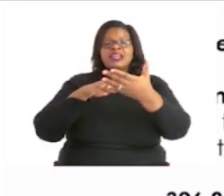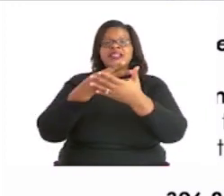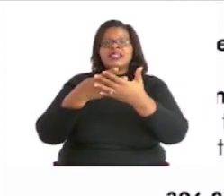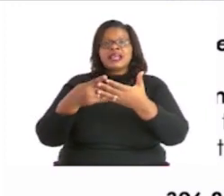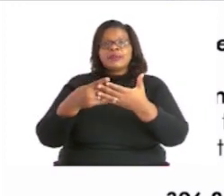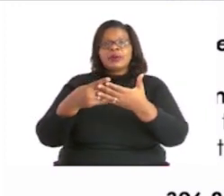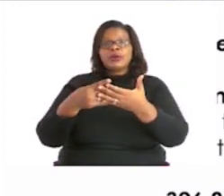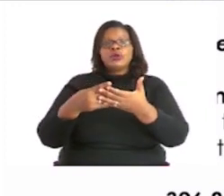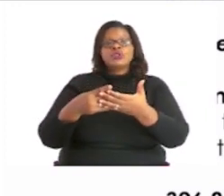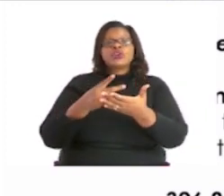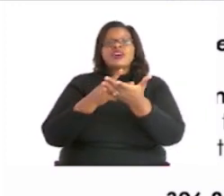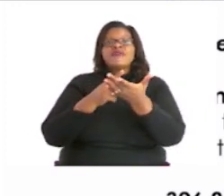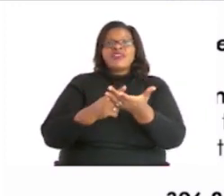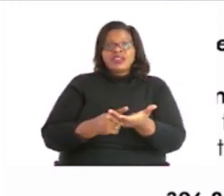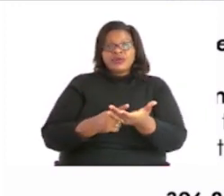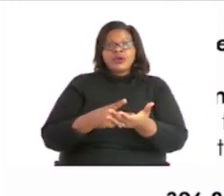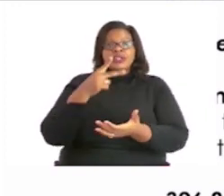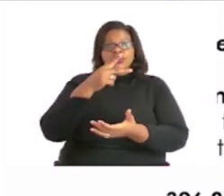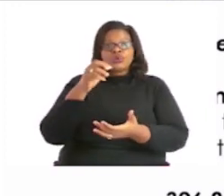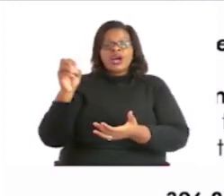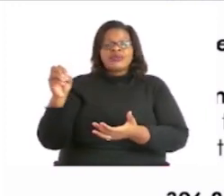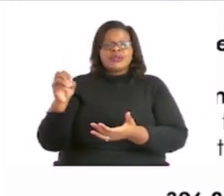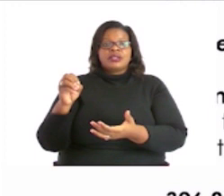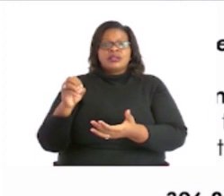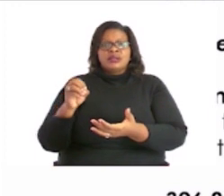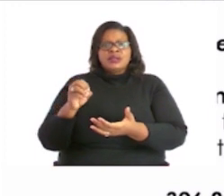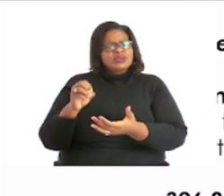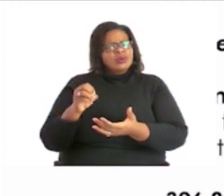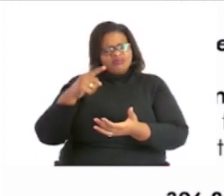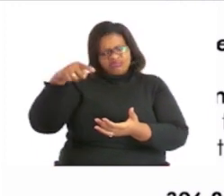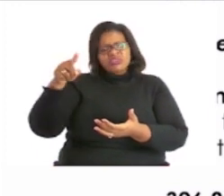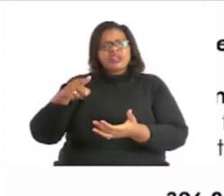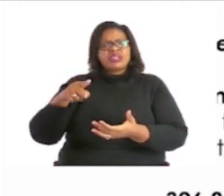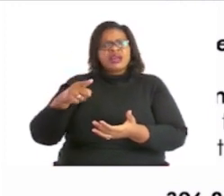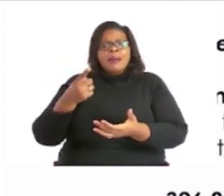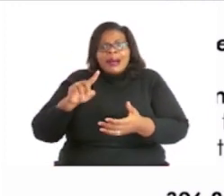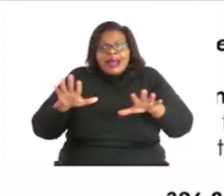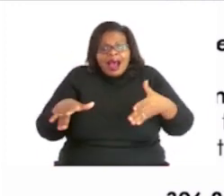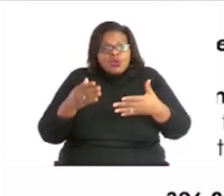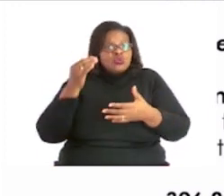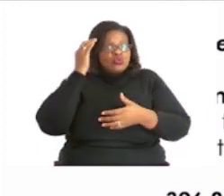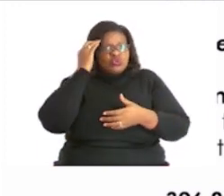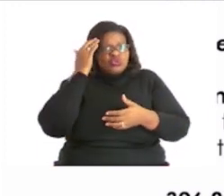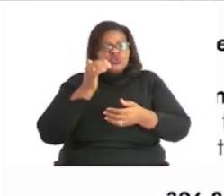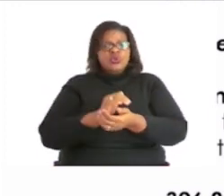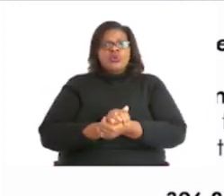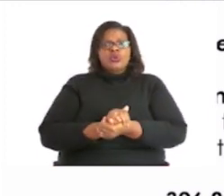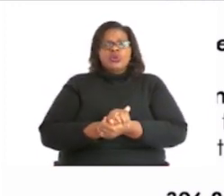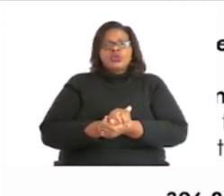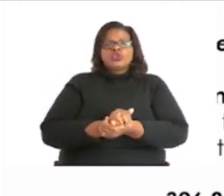200, that is 100% correct. How did we get it? We know the place is